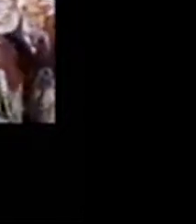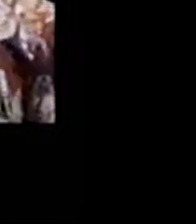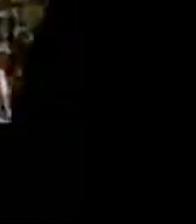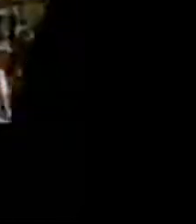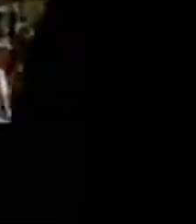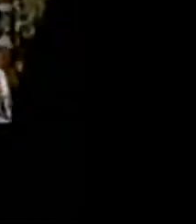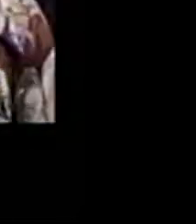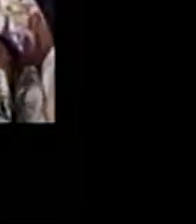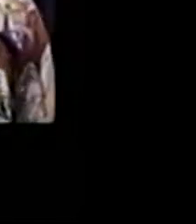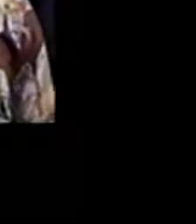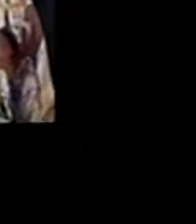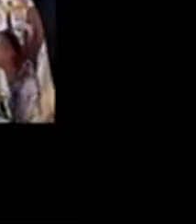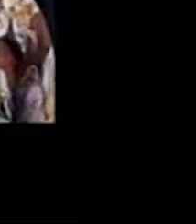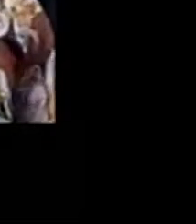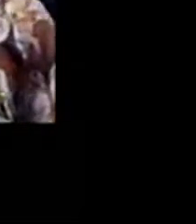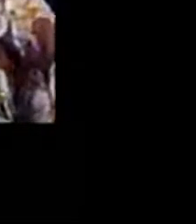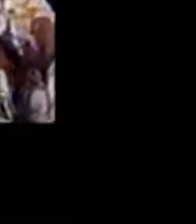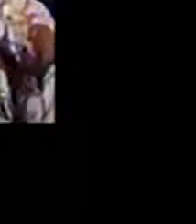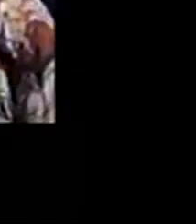you testified